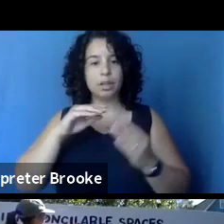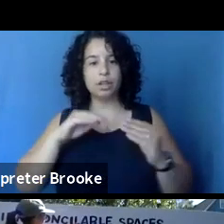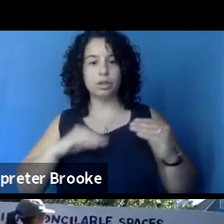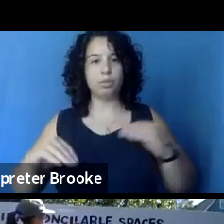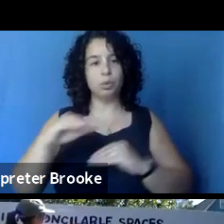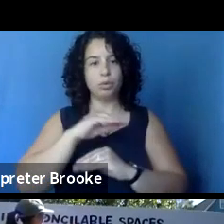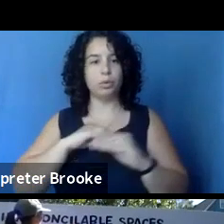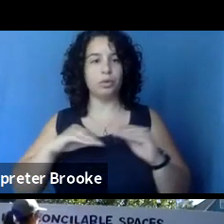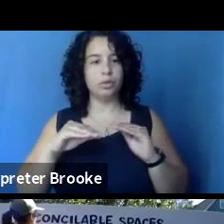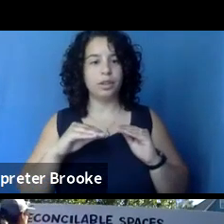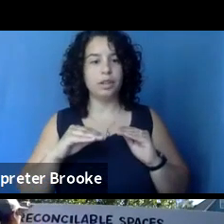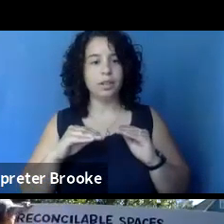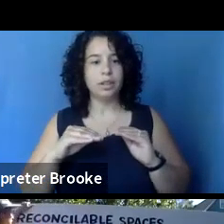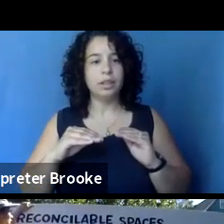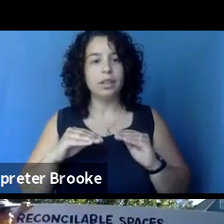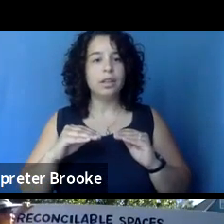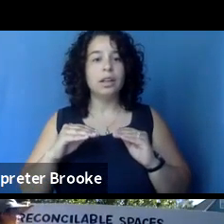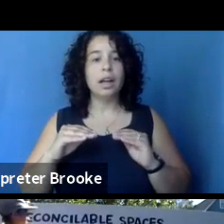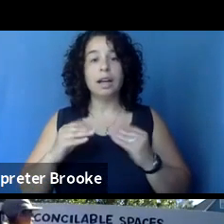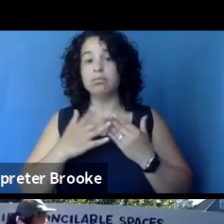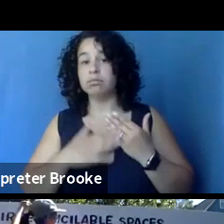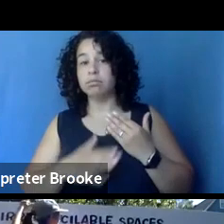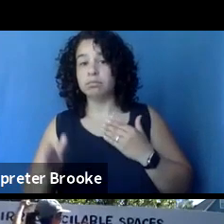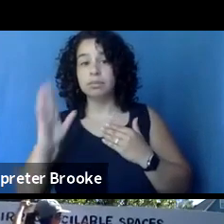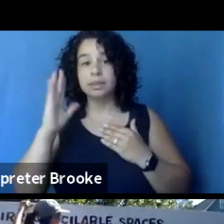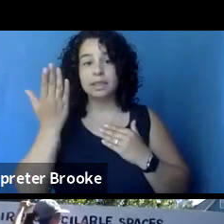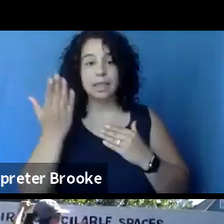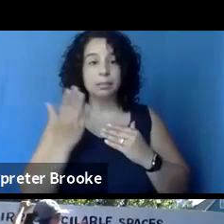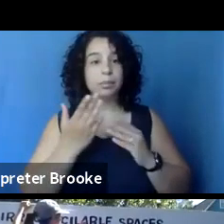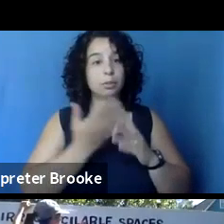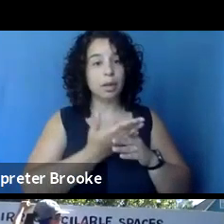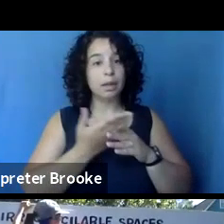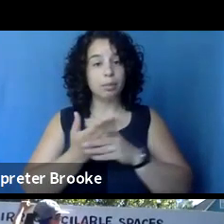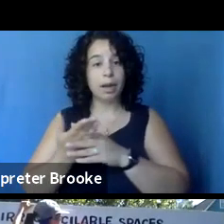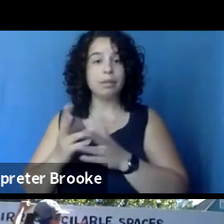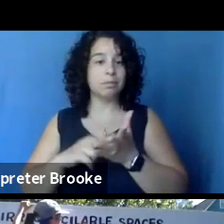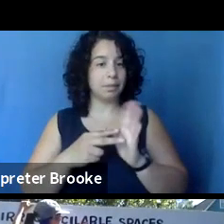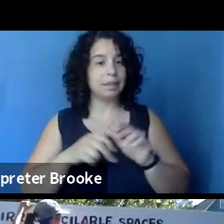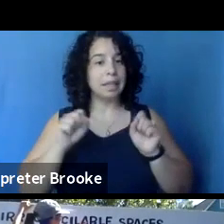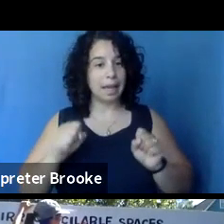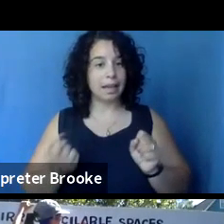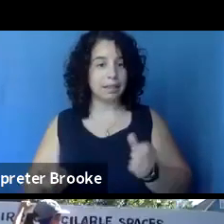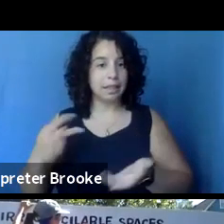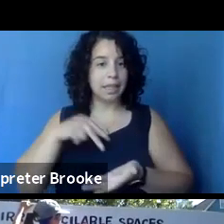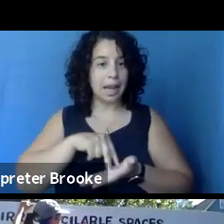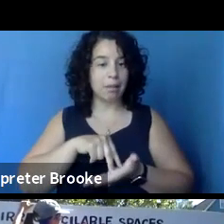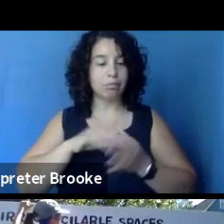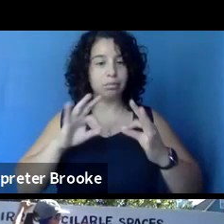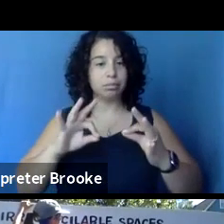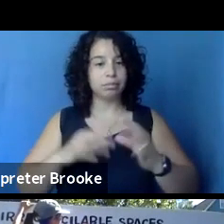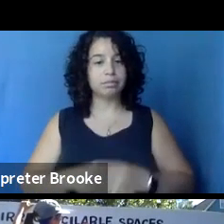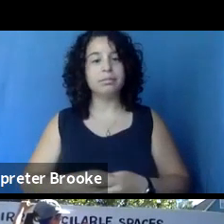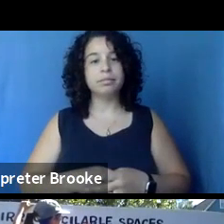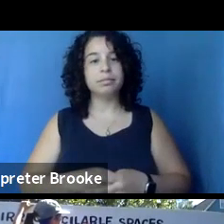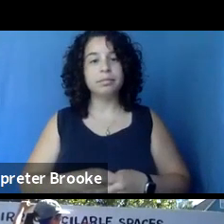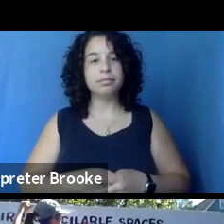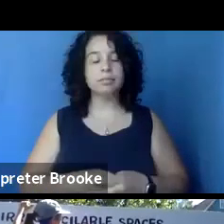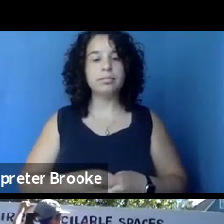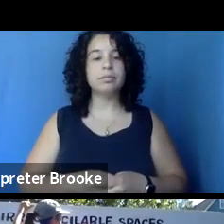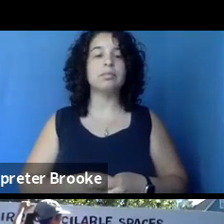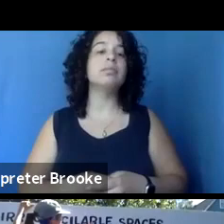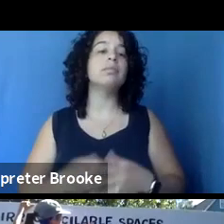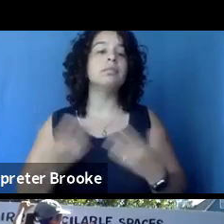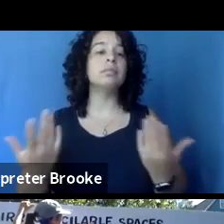day makes a lot of space for that. So that's wonderful. And I would say briefly, my work